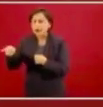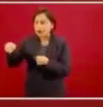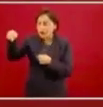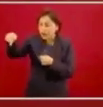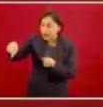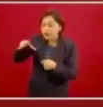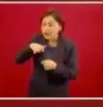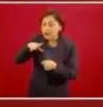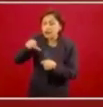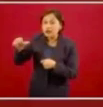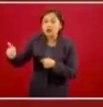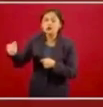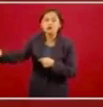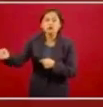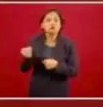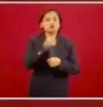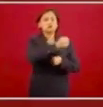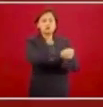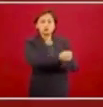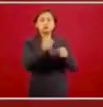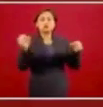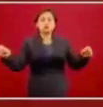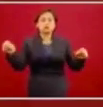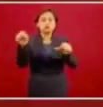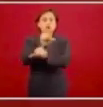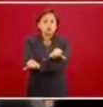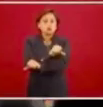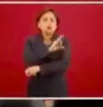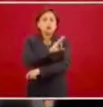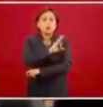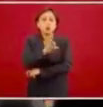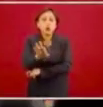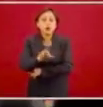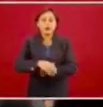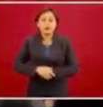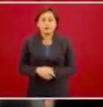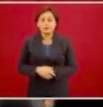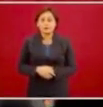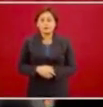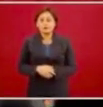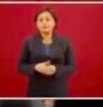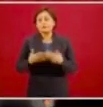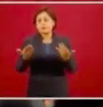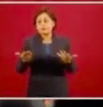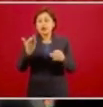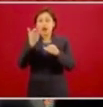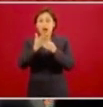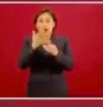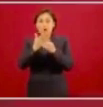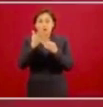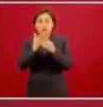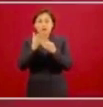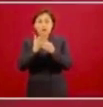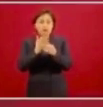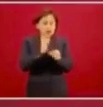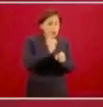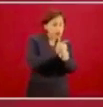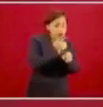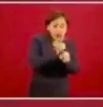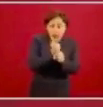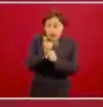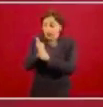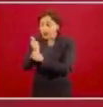And he can be relegated in their functions in the COVID hospital by a person that doesn't belong to a